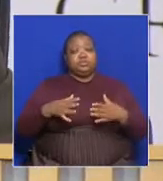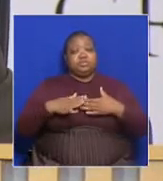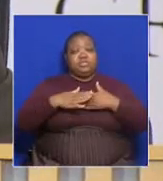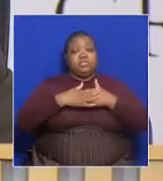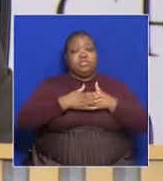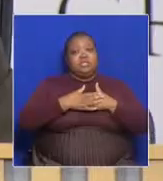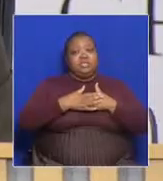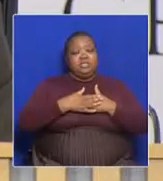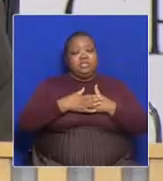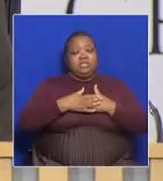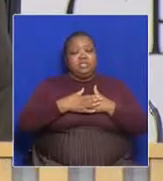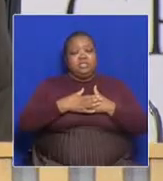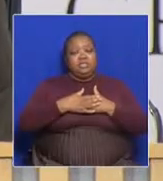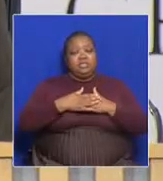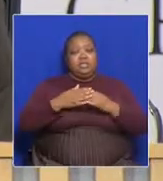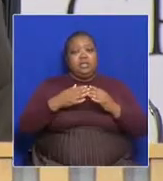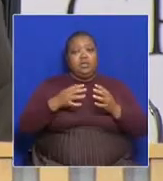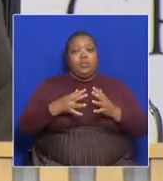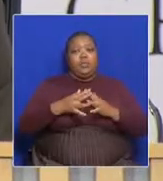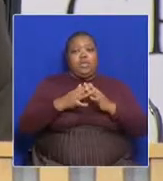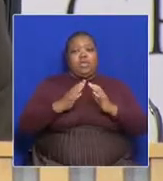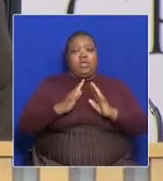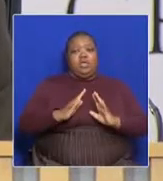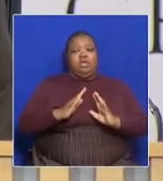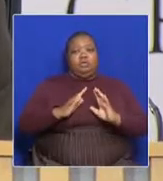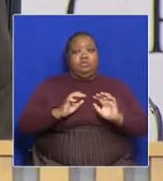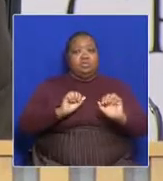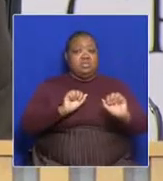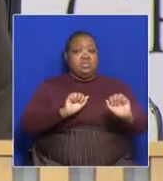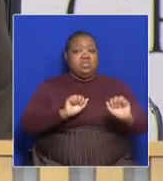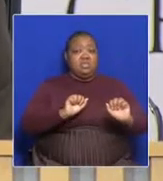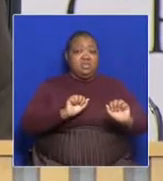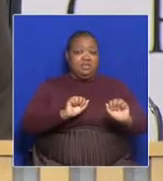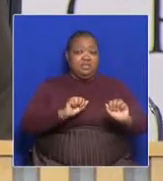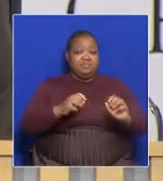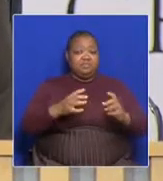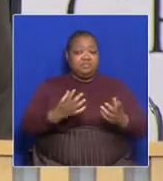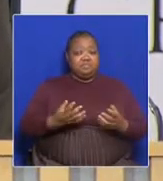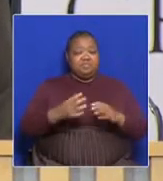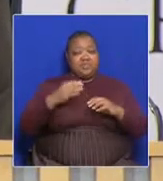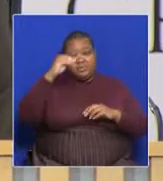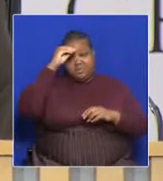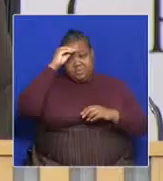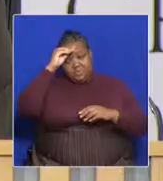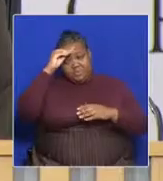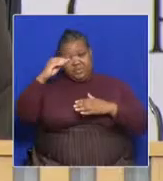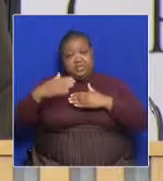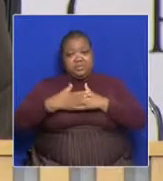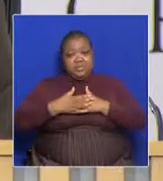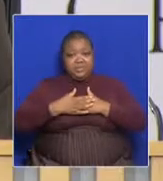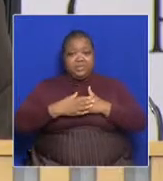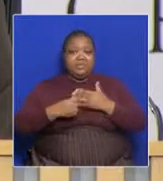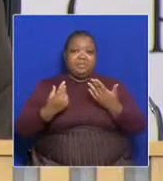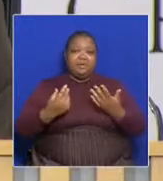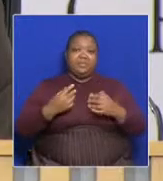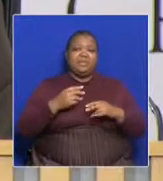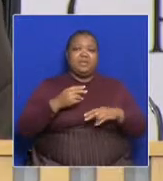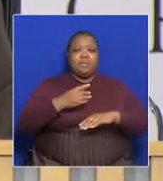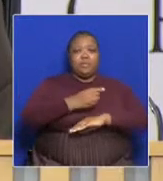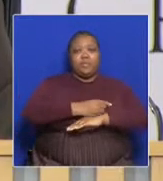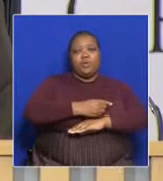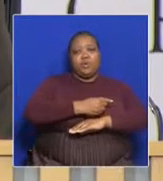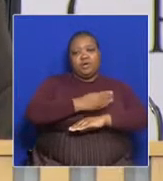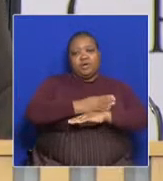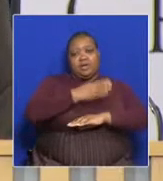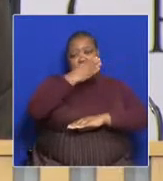themselves. You know, we were not, border police had no seal. Sometimes customs has seals, but this was a seal kept by the warehouse